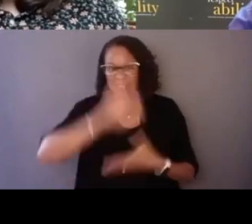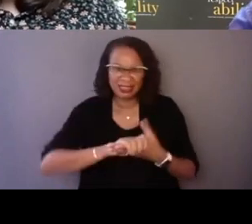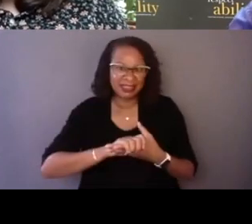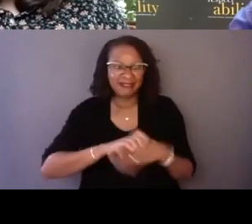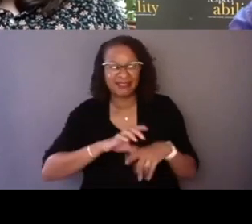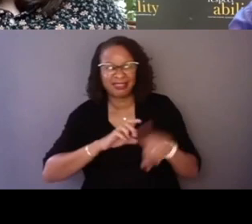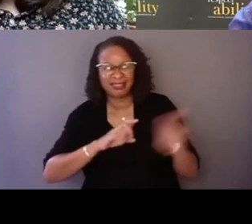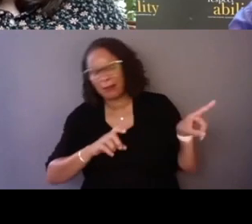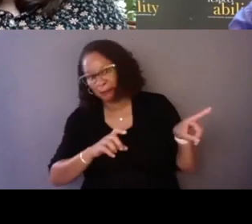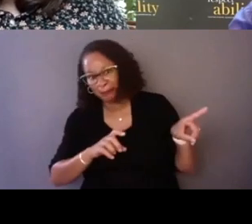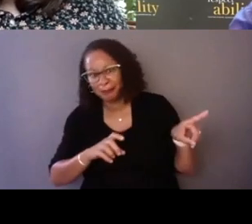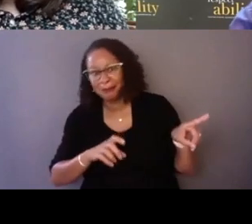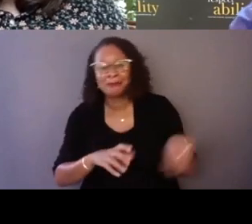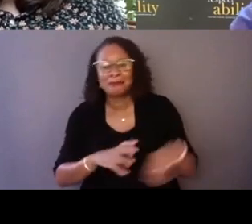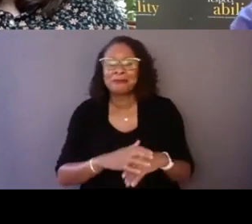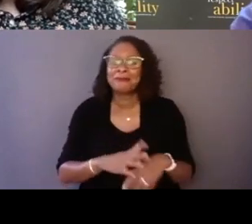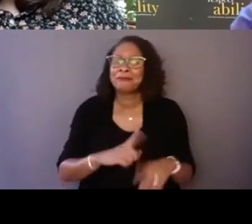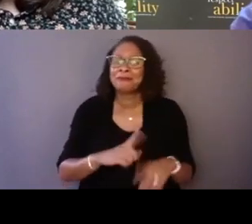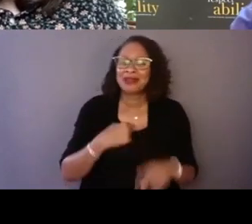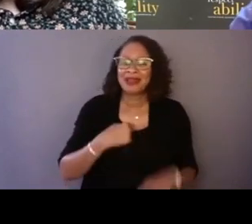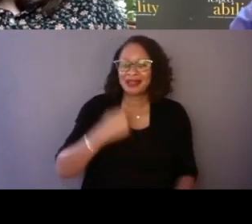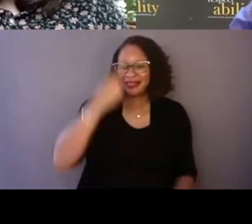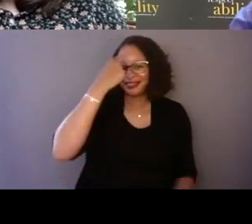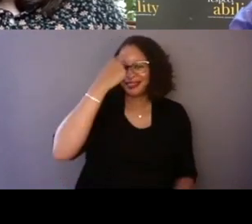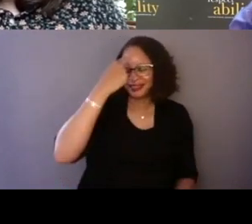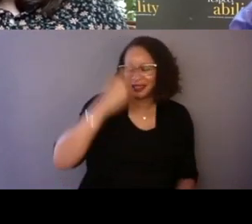that. But I think that